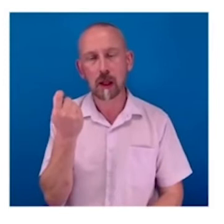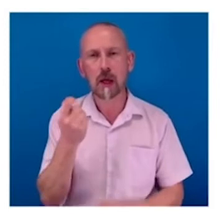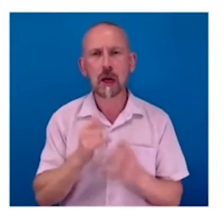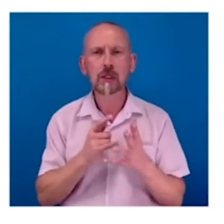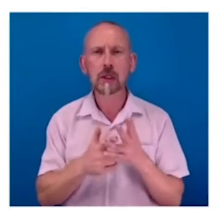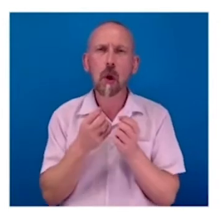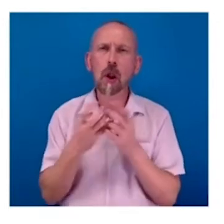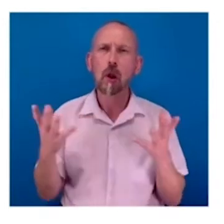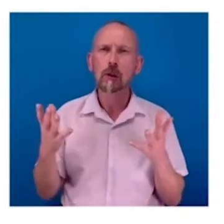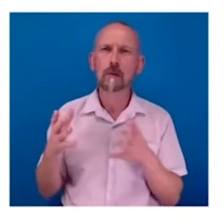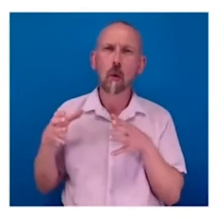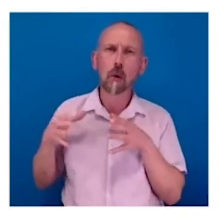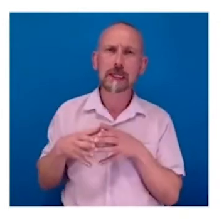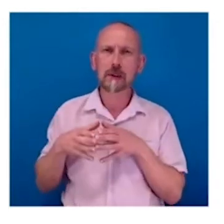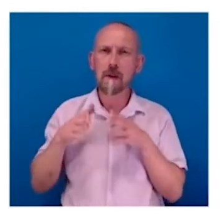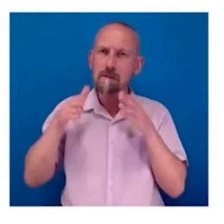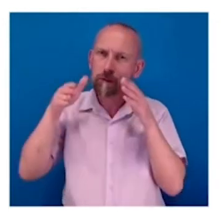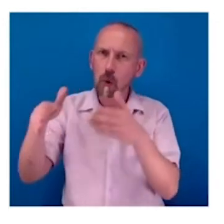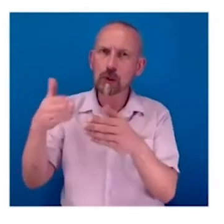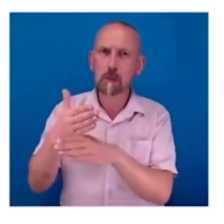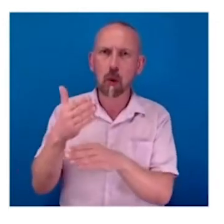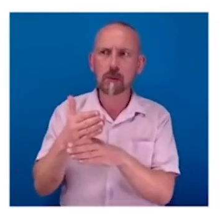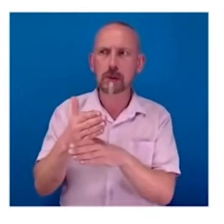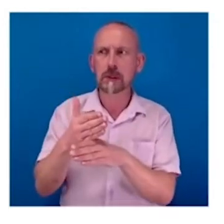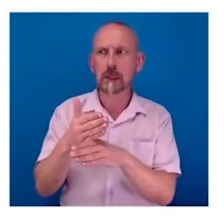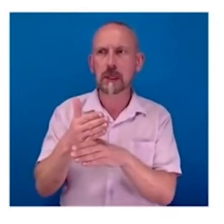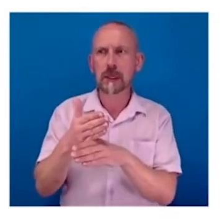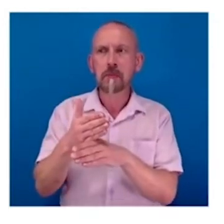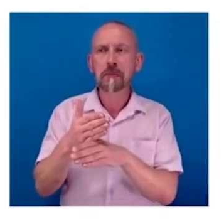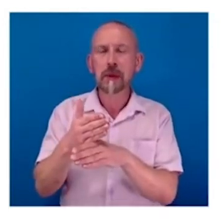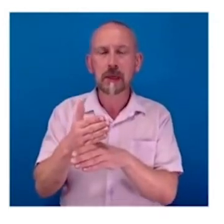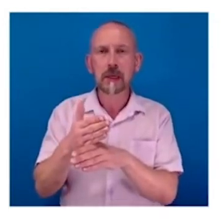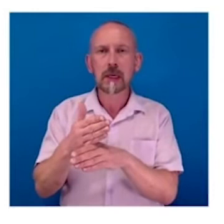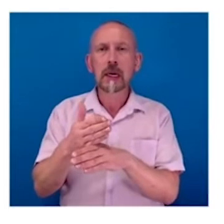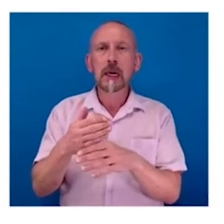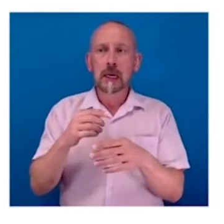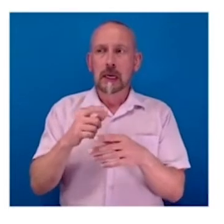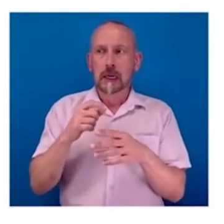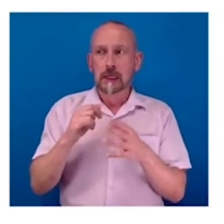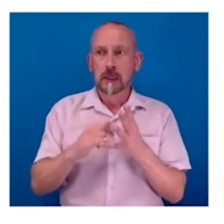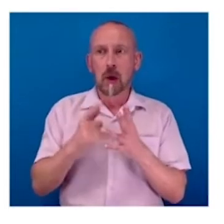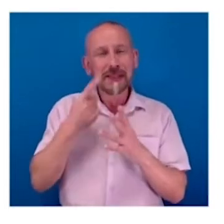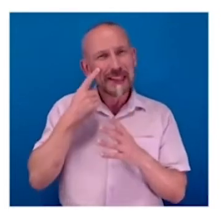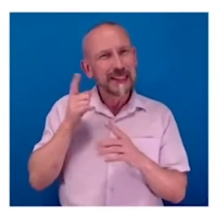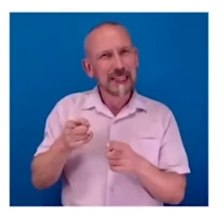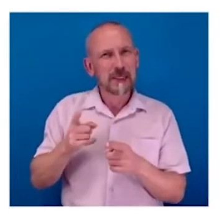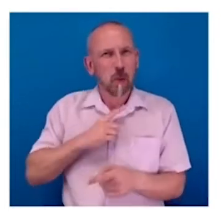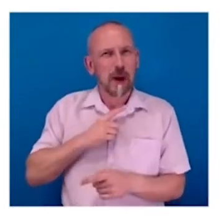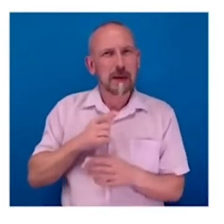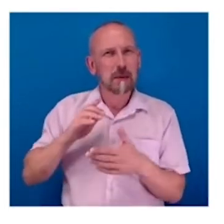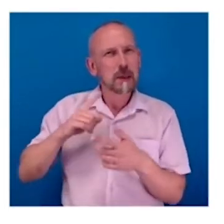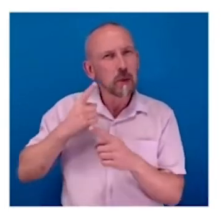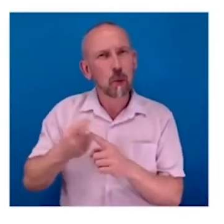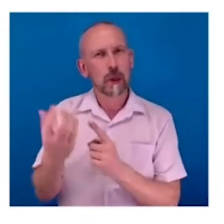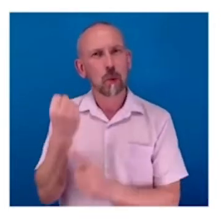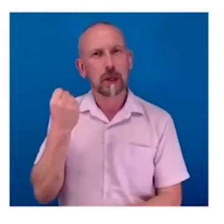are focusing on employment, which I feel sometimes like it's a quick win. But the best thing to do, like in Africa, because talking about tech and disability in Africa